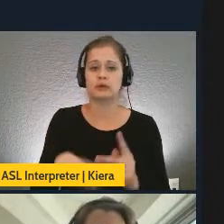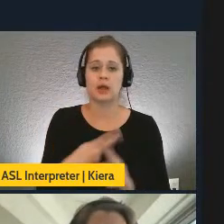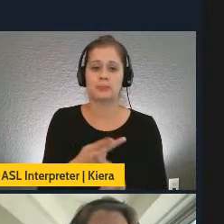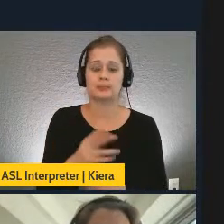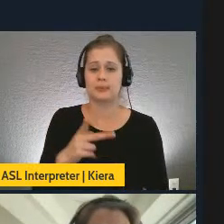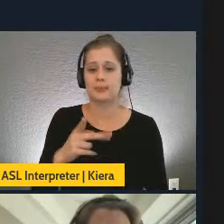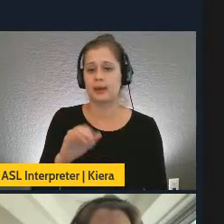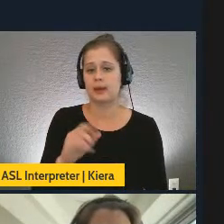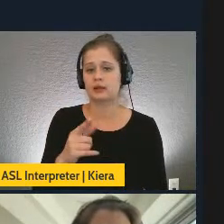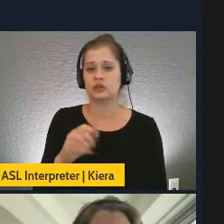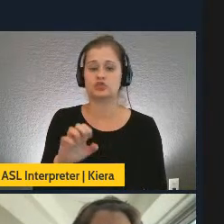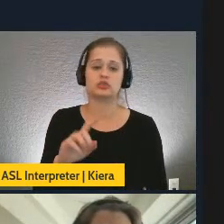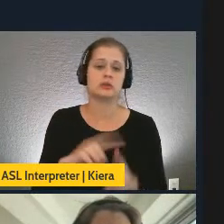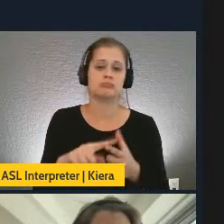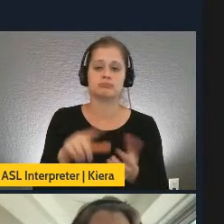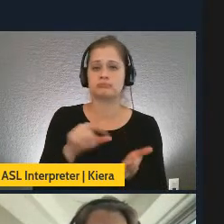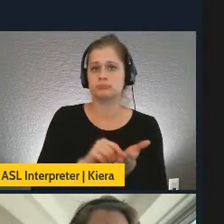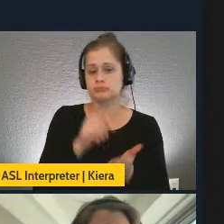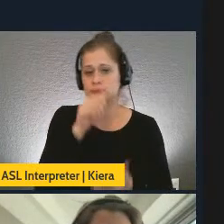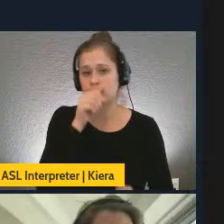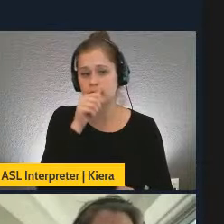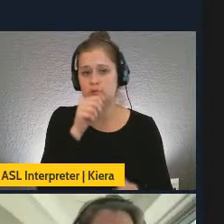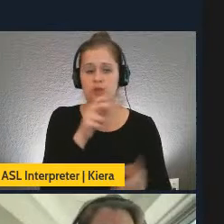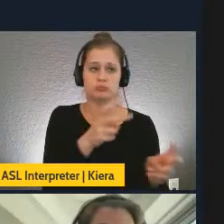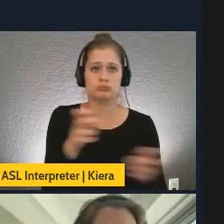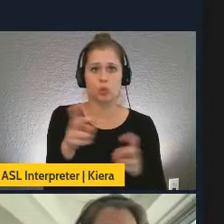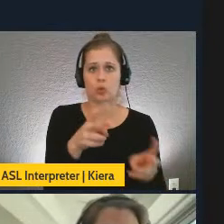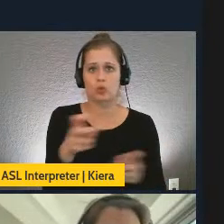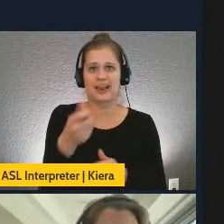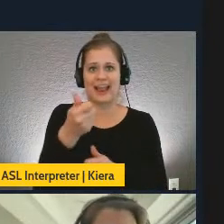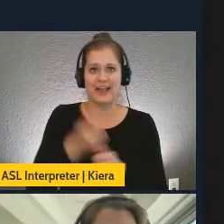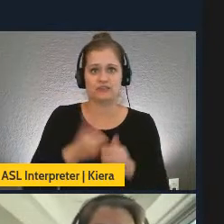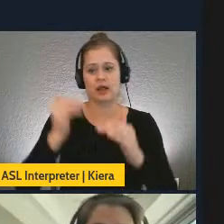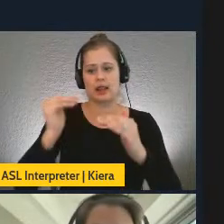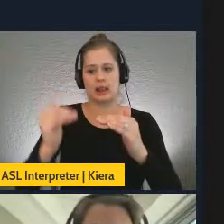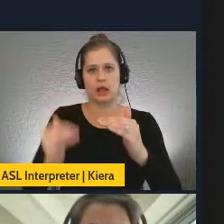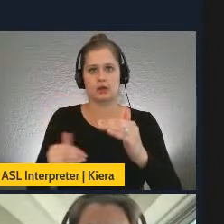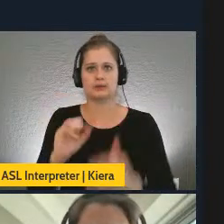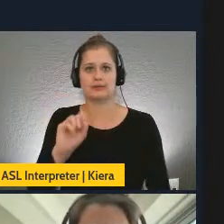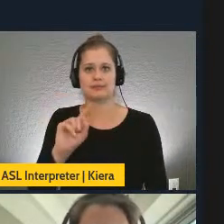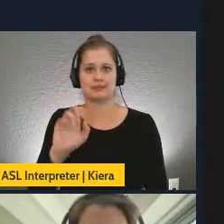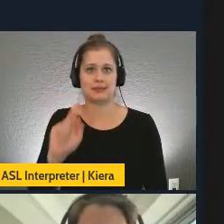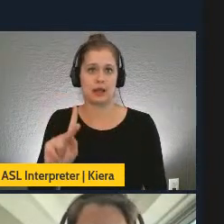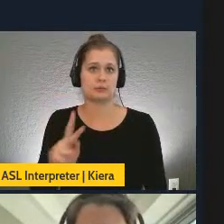and then you just import it into every layer of your stack, and there you go. You can use the same shared types.